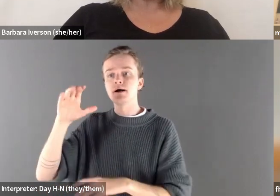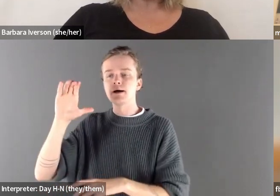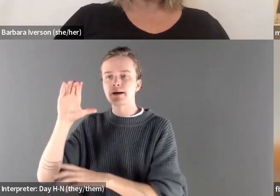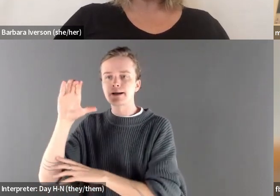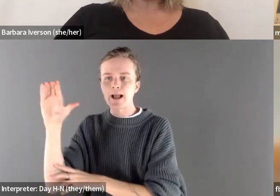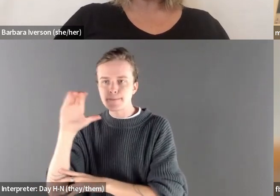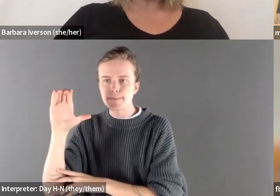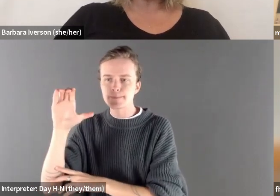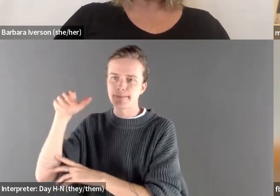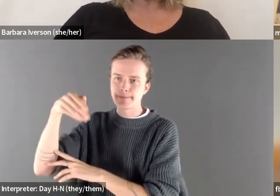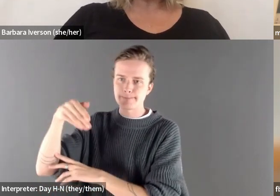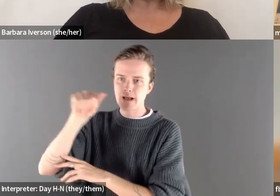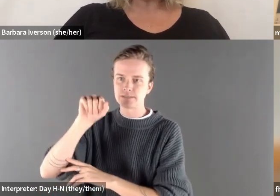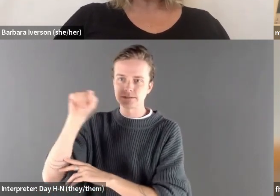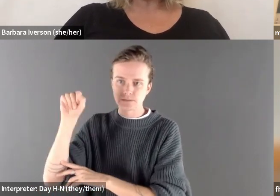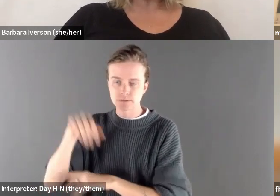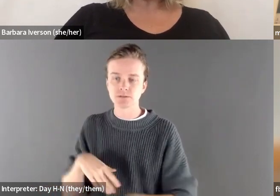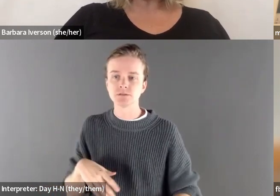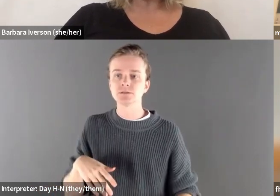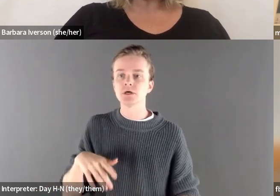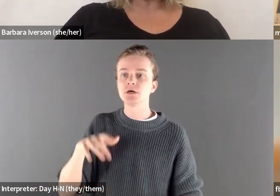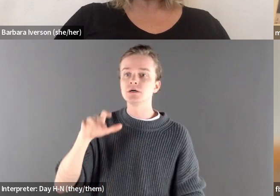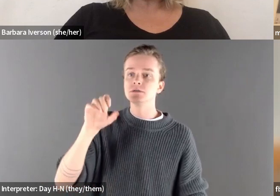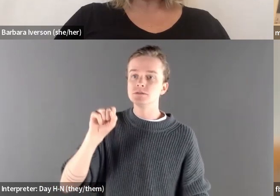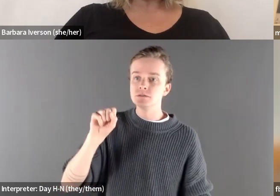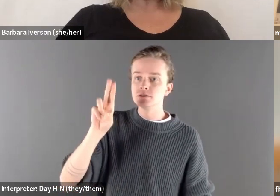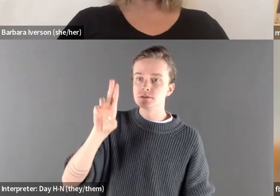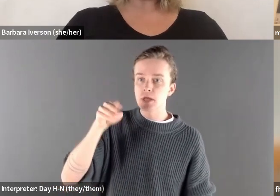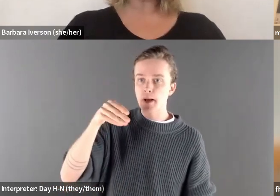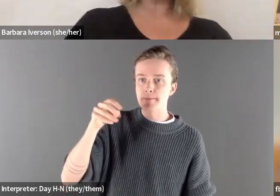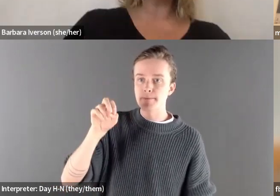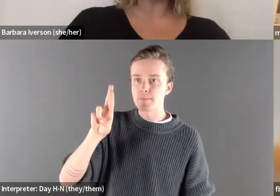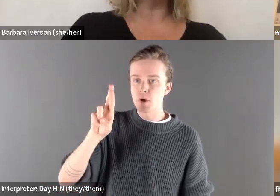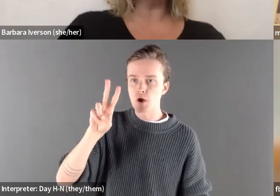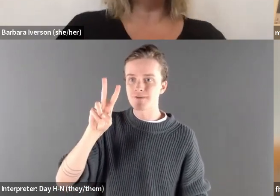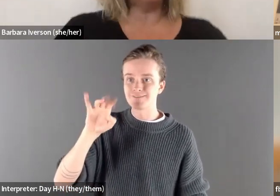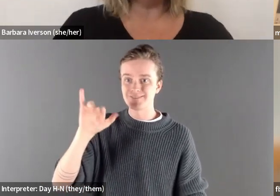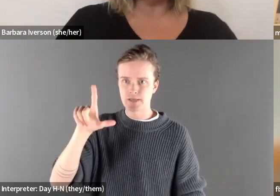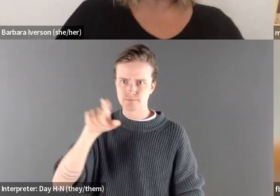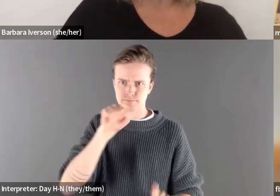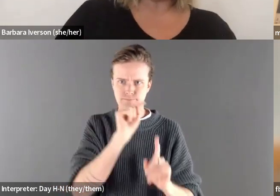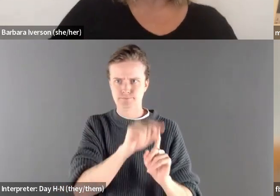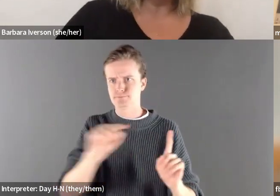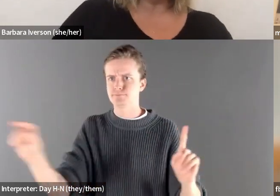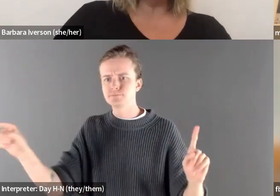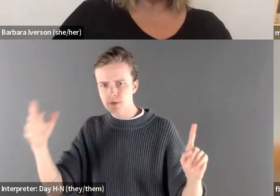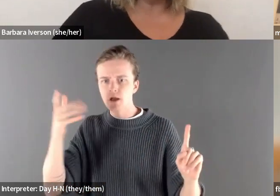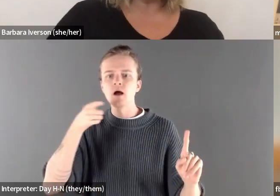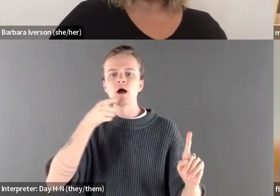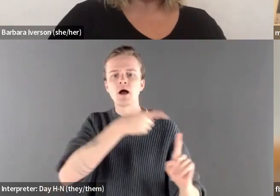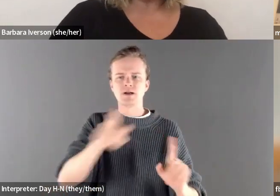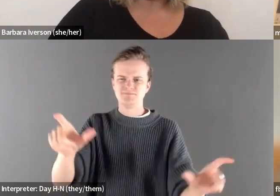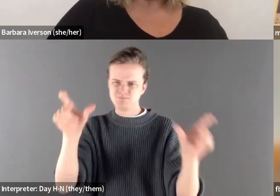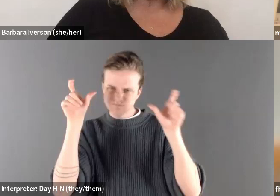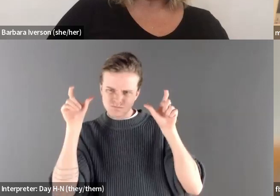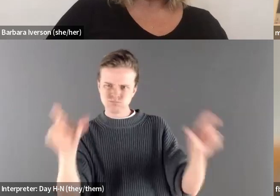Somerville, regulate against facial recognition and really put in citywide bans of the usage of facial recognition, knowing